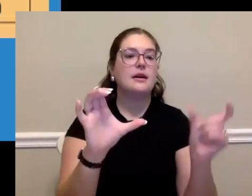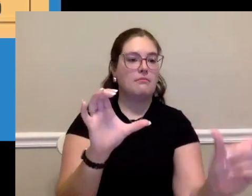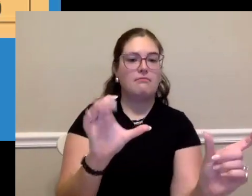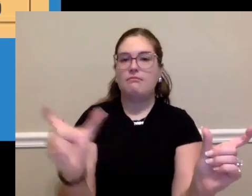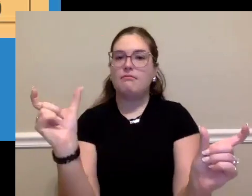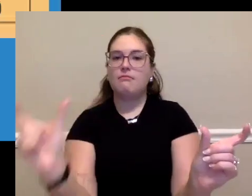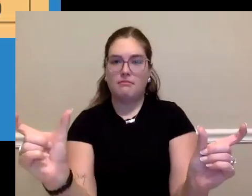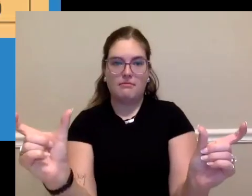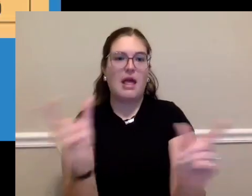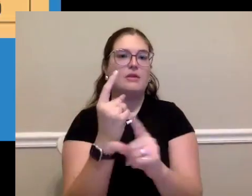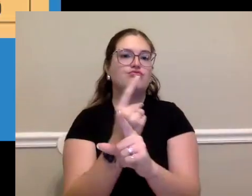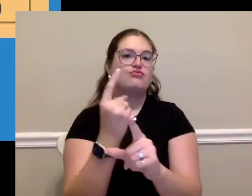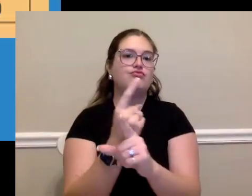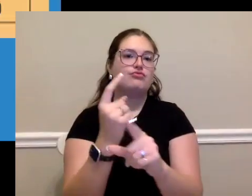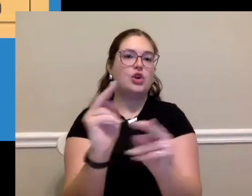neutral adjective.